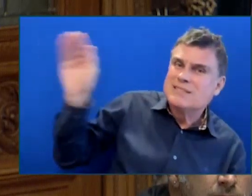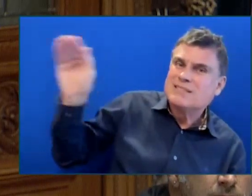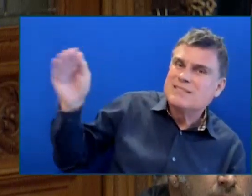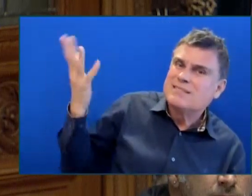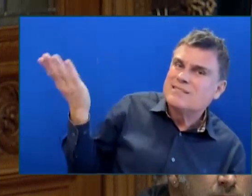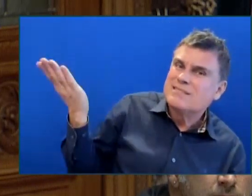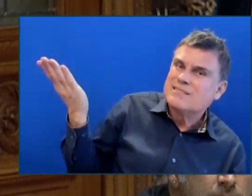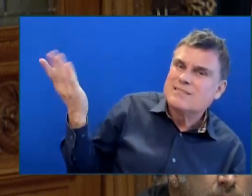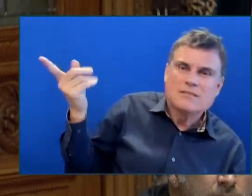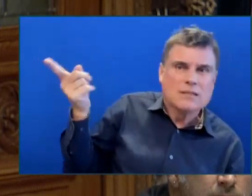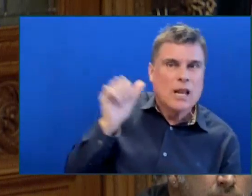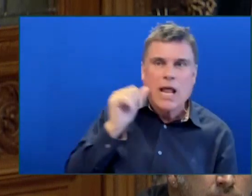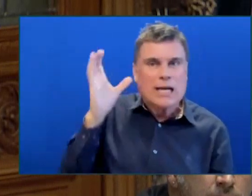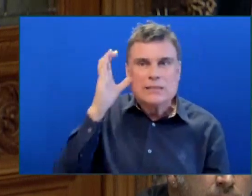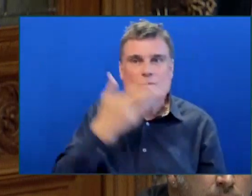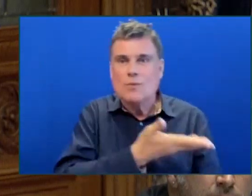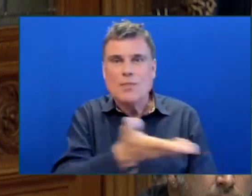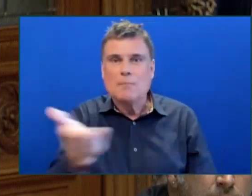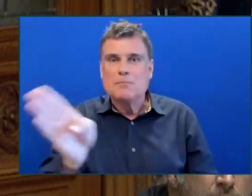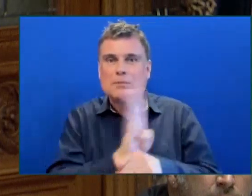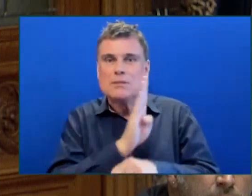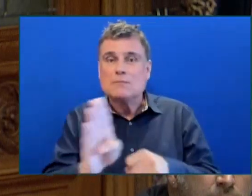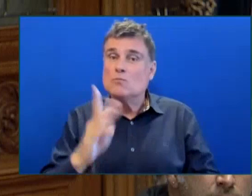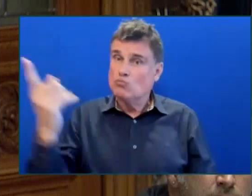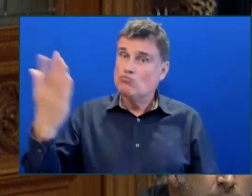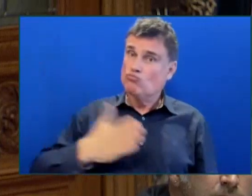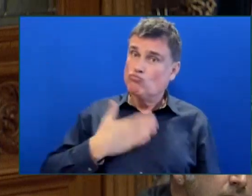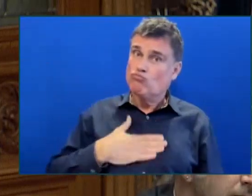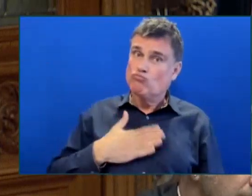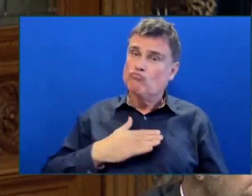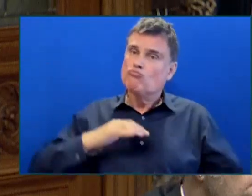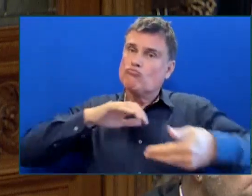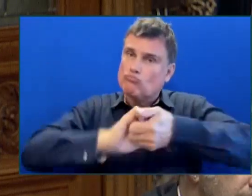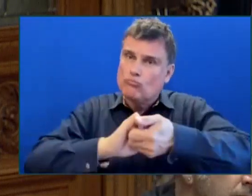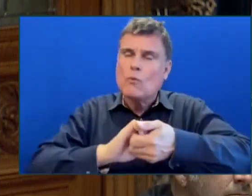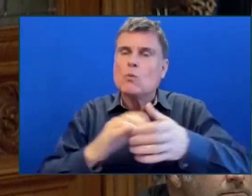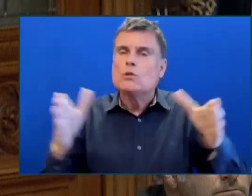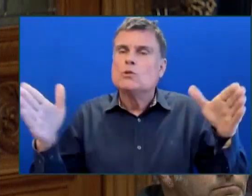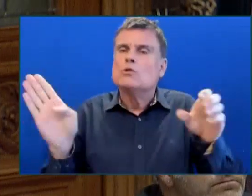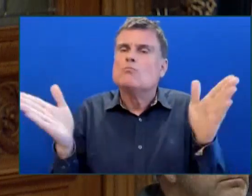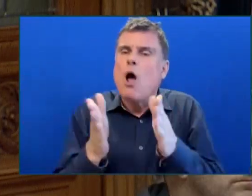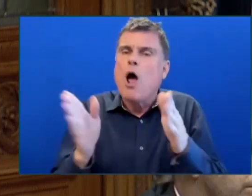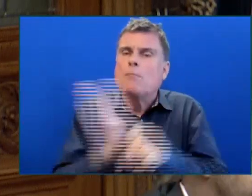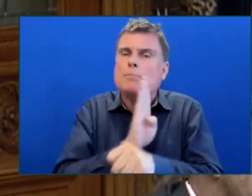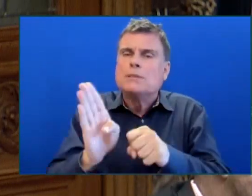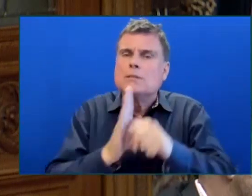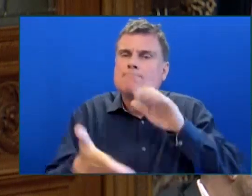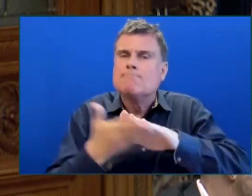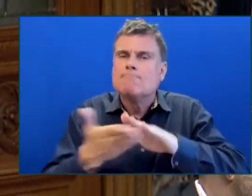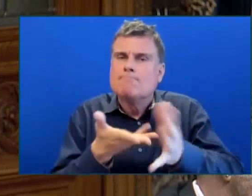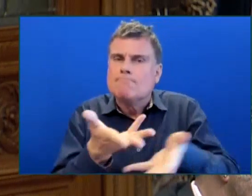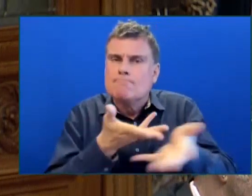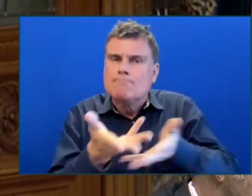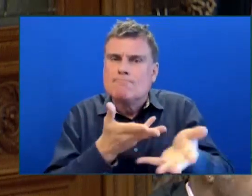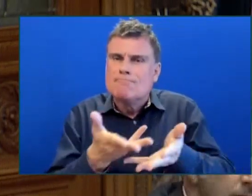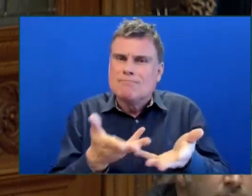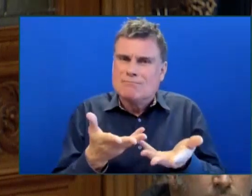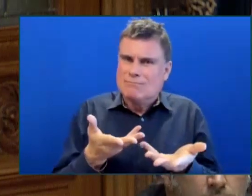work out the details of a fund that would help small businesses with the reactionary costs that they're having to deal with right now?